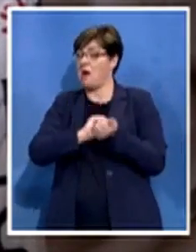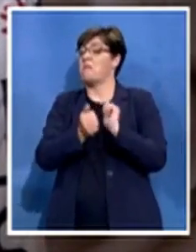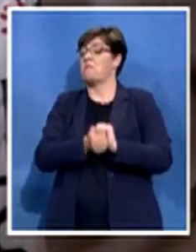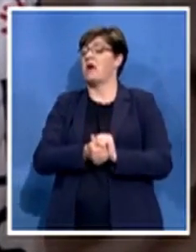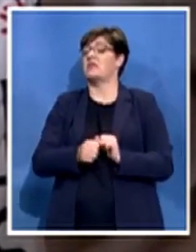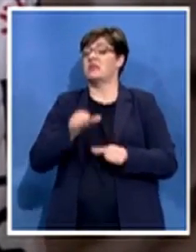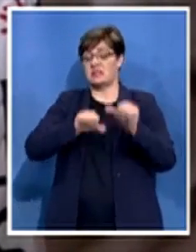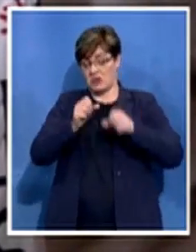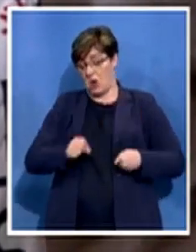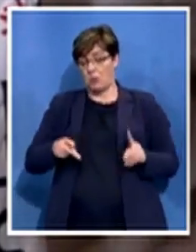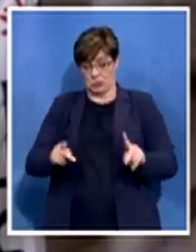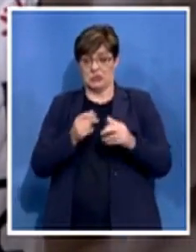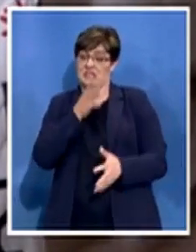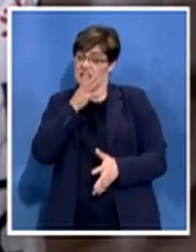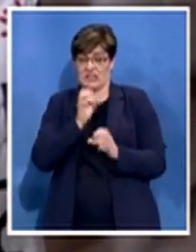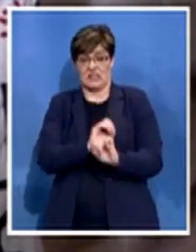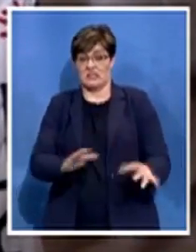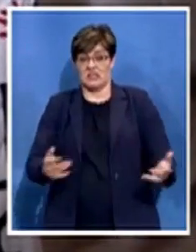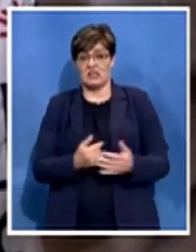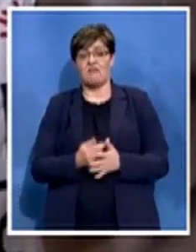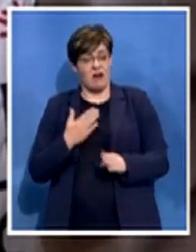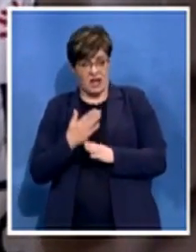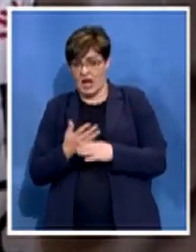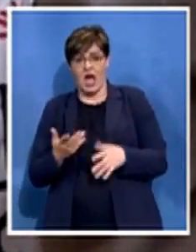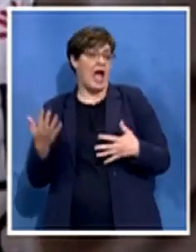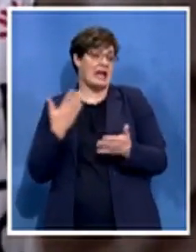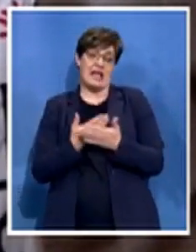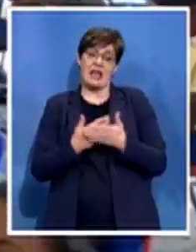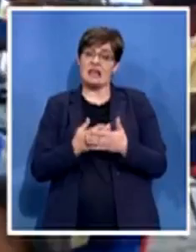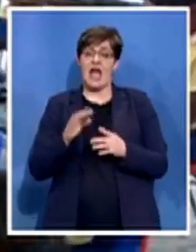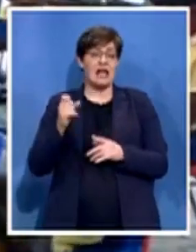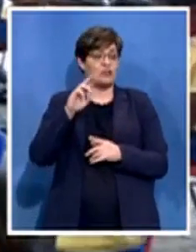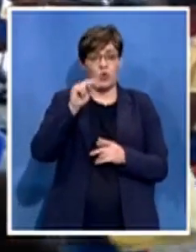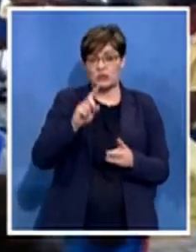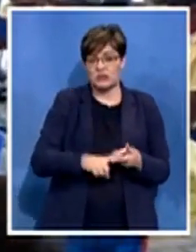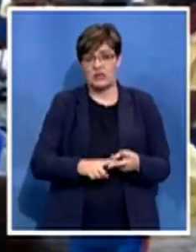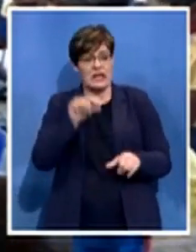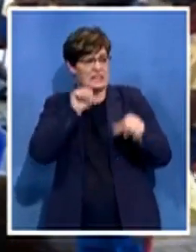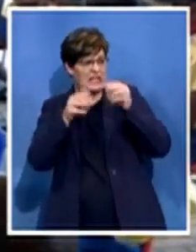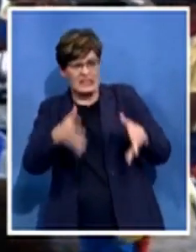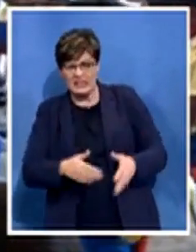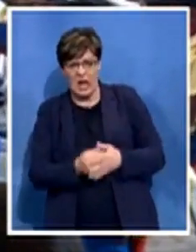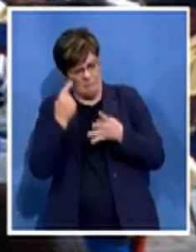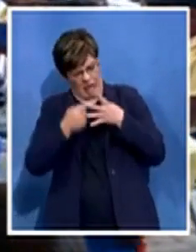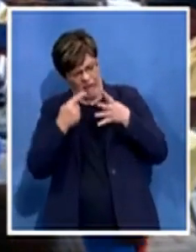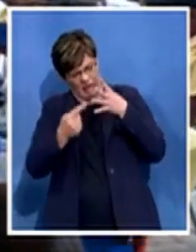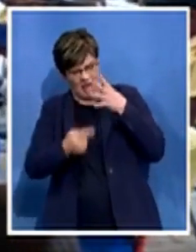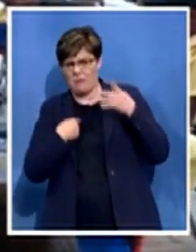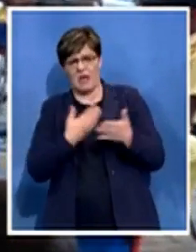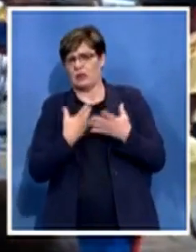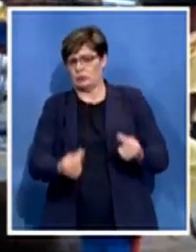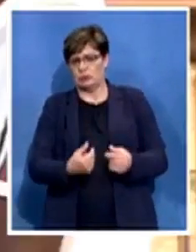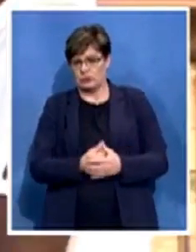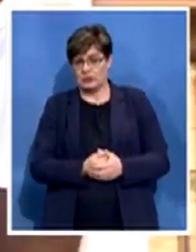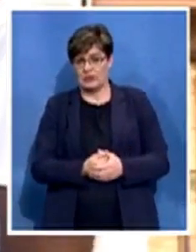on your career, you can be an astronaut, you can be a scientist, and many things that you can do. Meanwhile, provincial education authorities